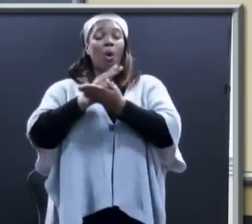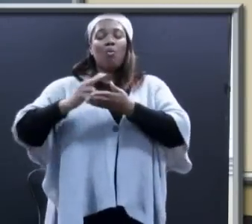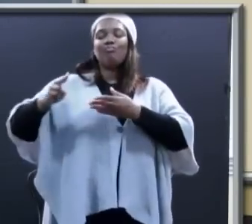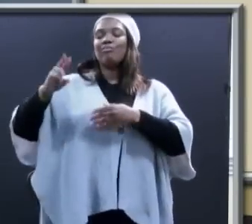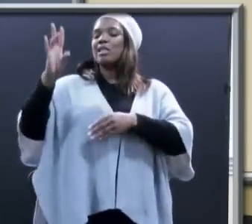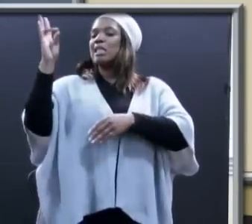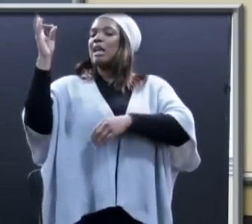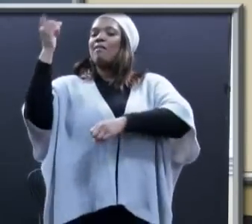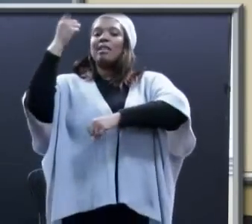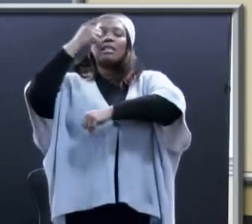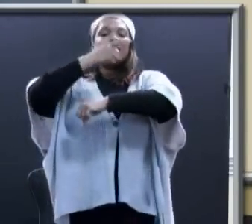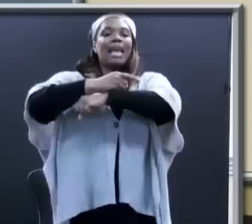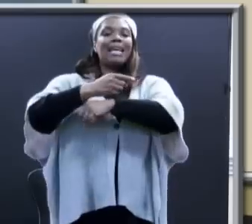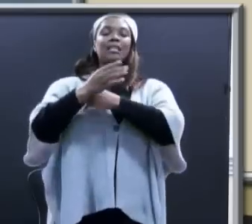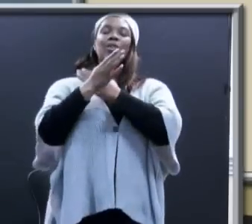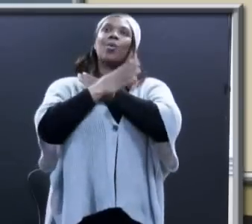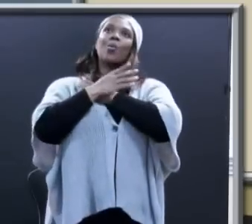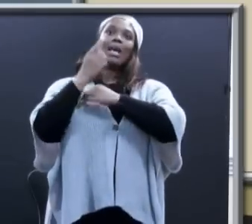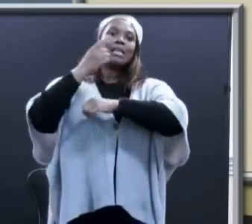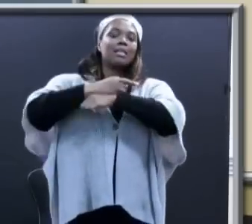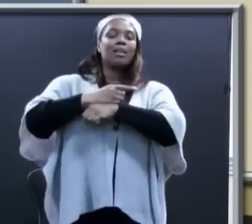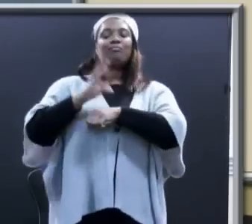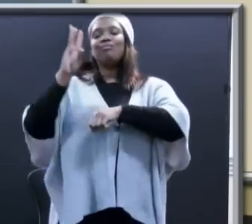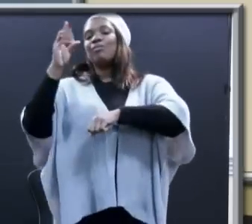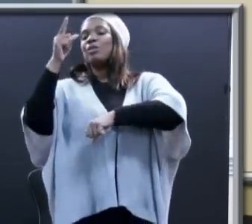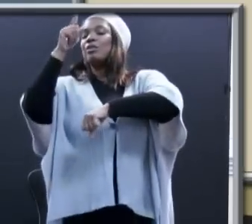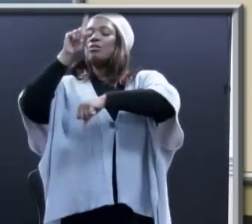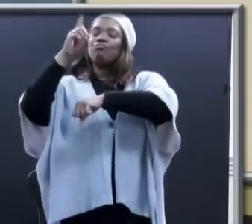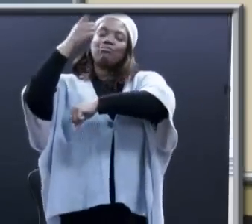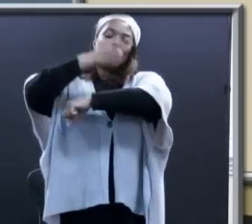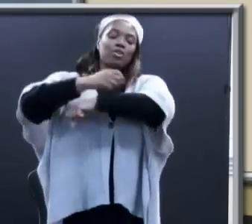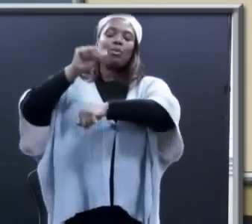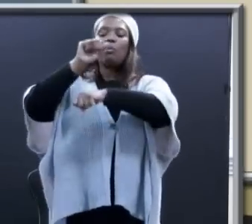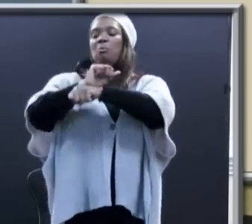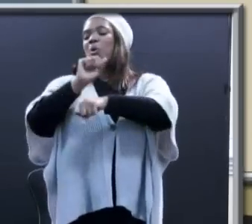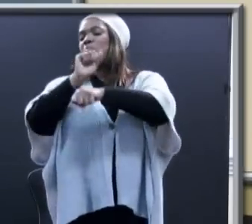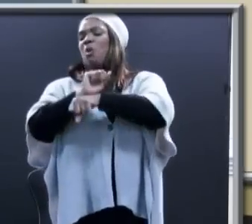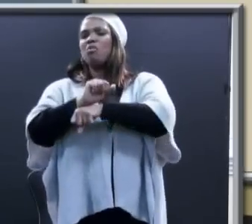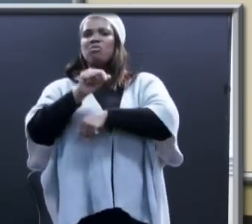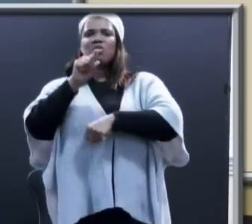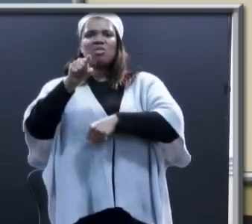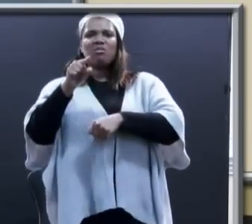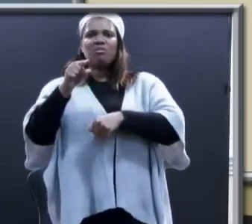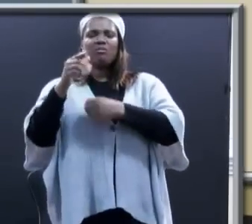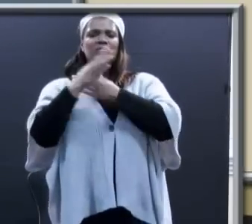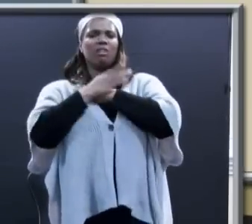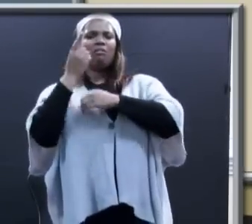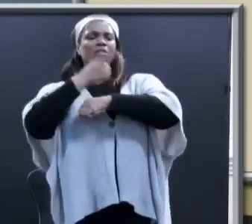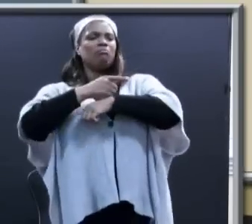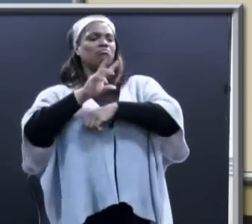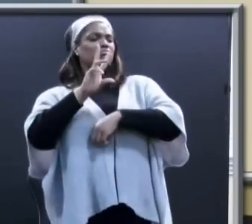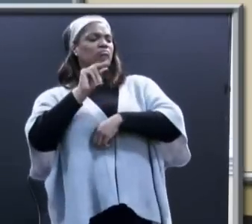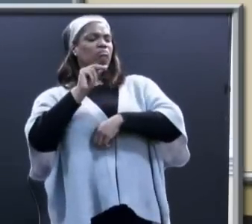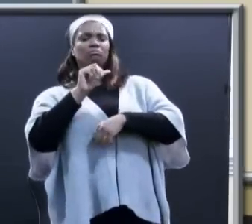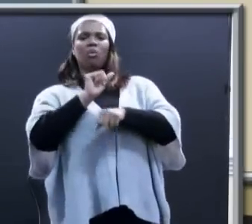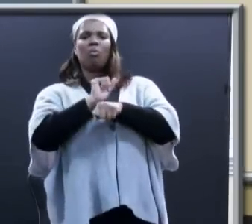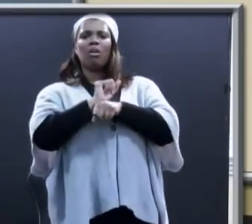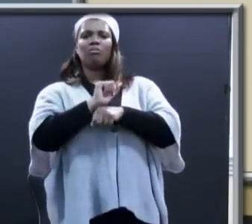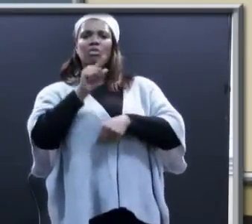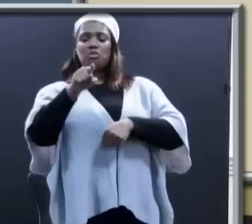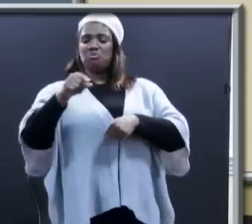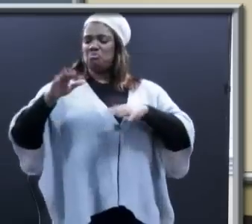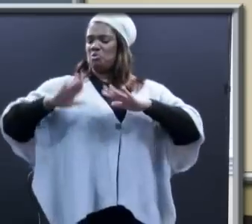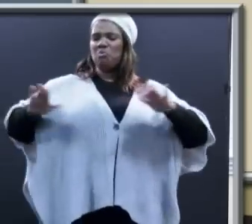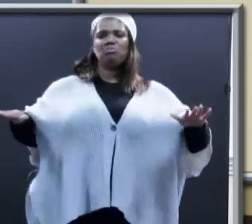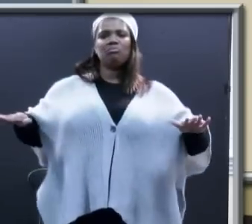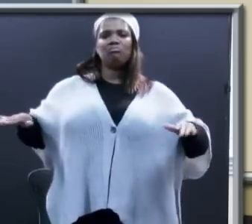seventh day is the Sabbath of the Lord thy God. In it thou shalt not do any work, thou, nor thy son, nor thy